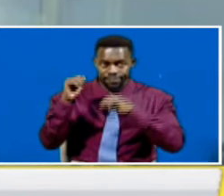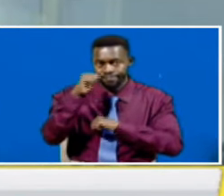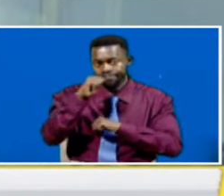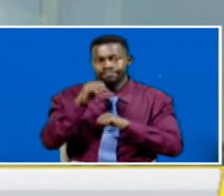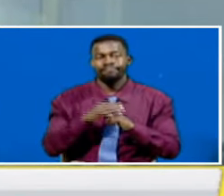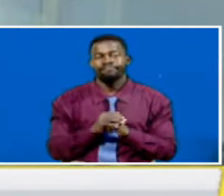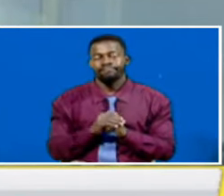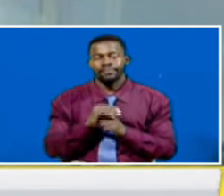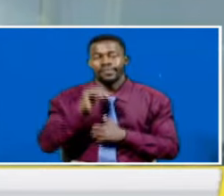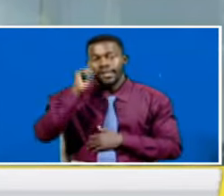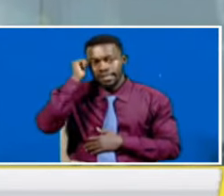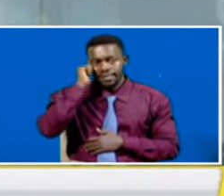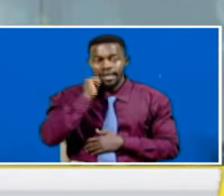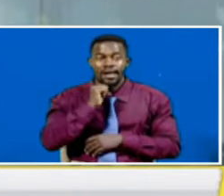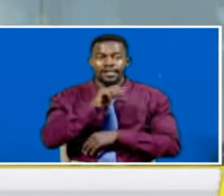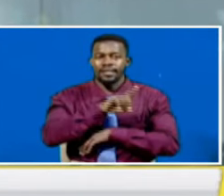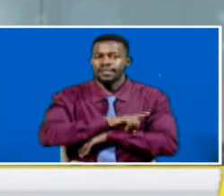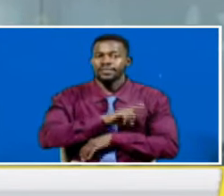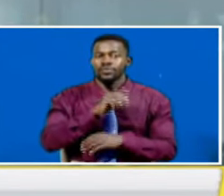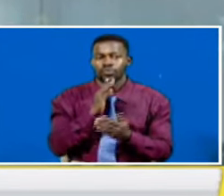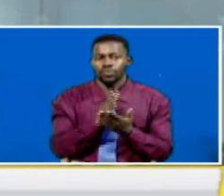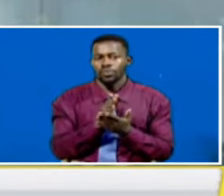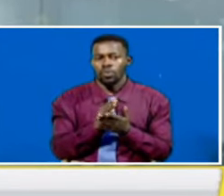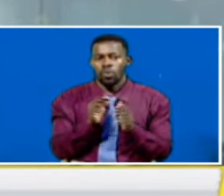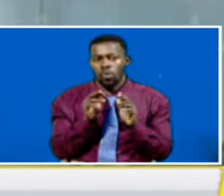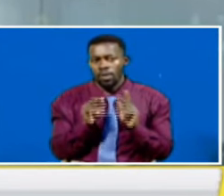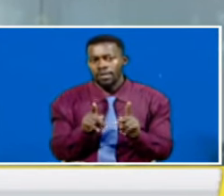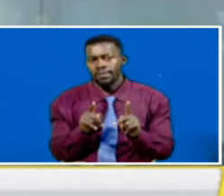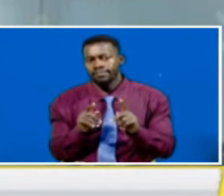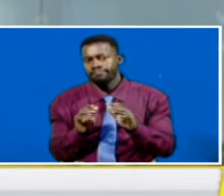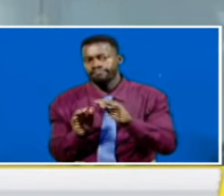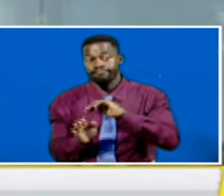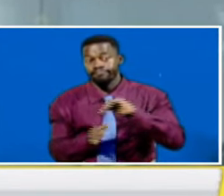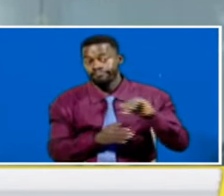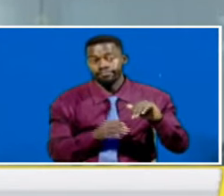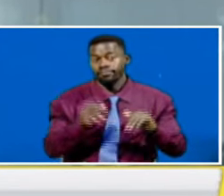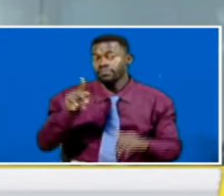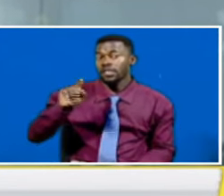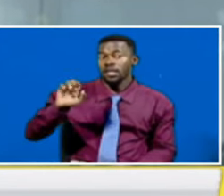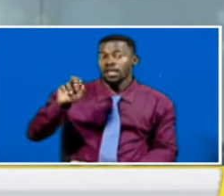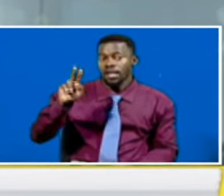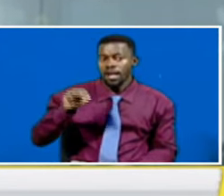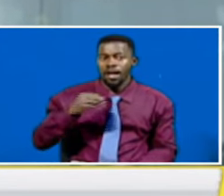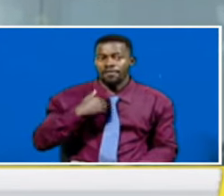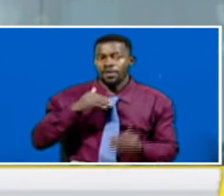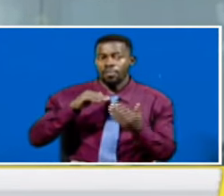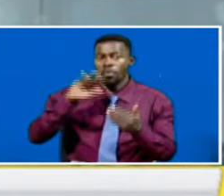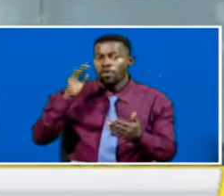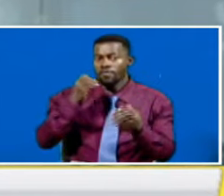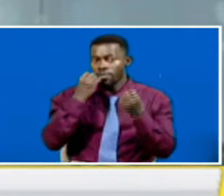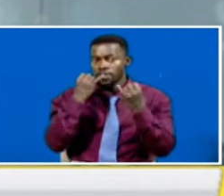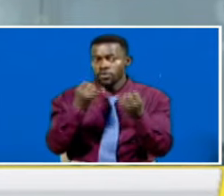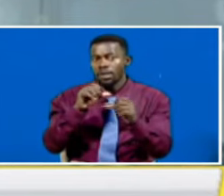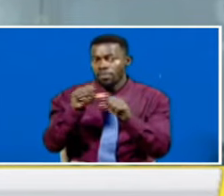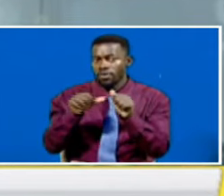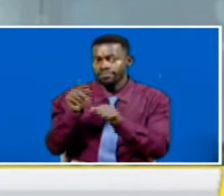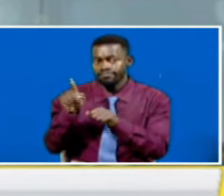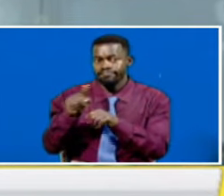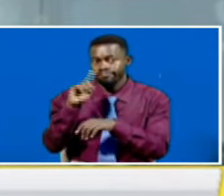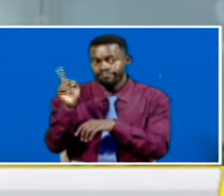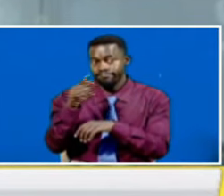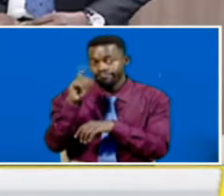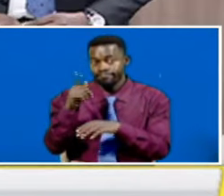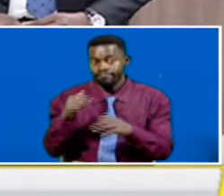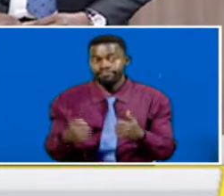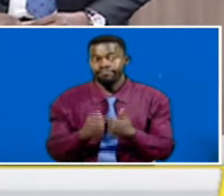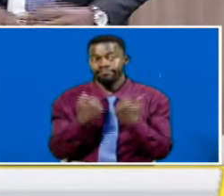A sad day for the country indeed. I now want to cross over to my colleague Ken Mijungu, who has more details on that crash. Ken, to you. Thanks,